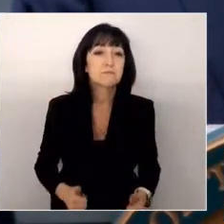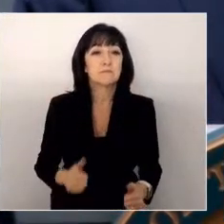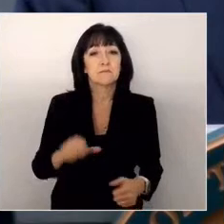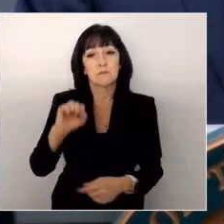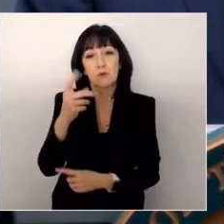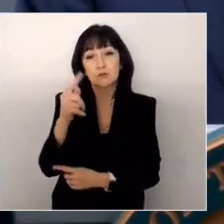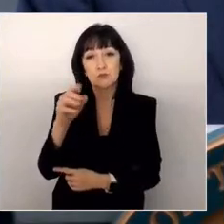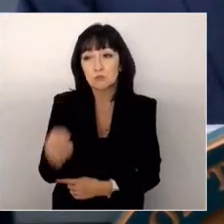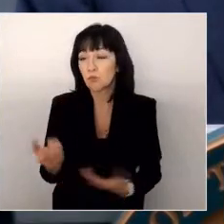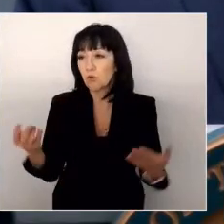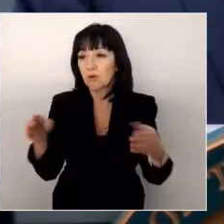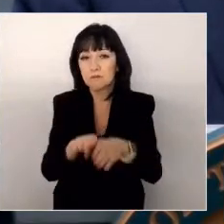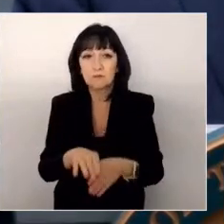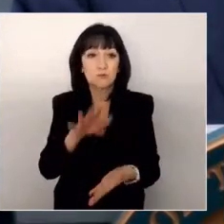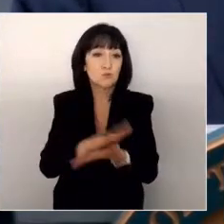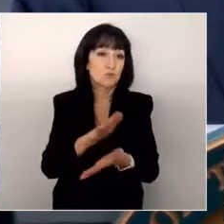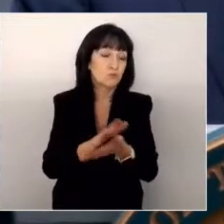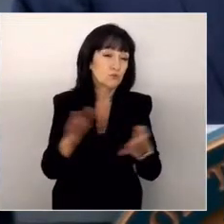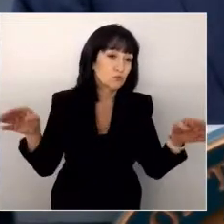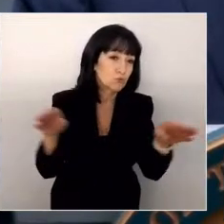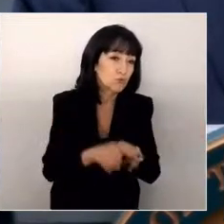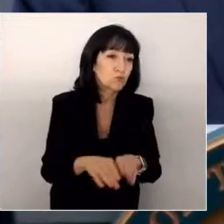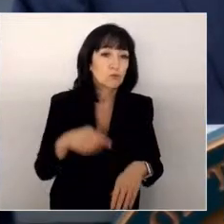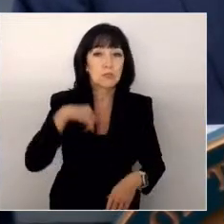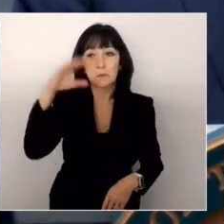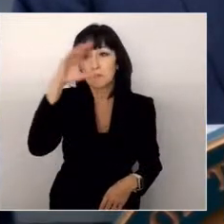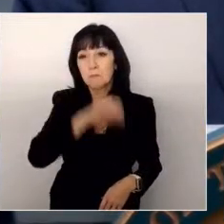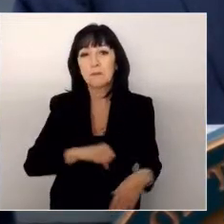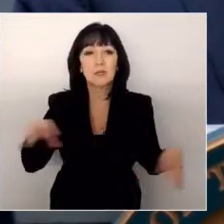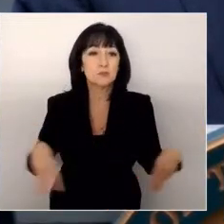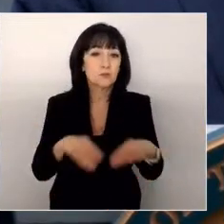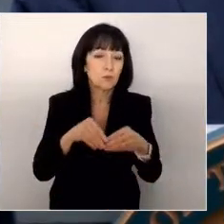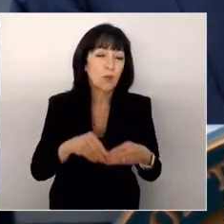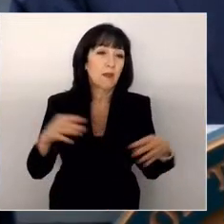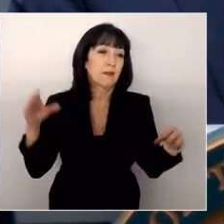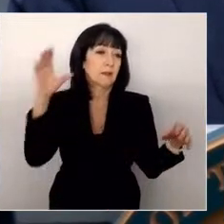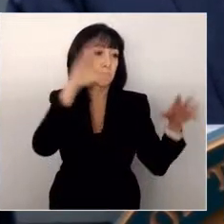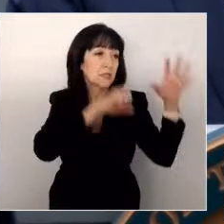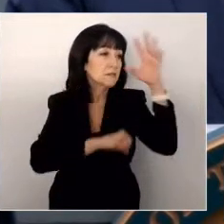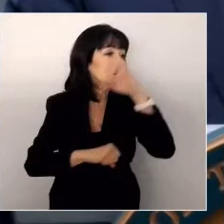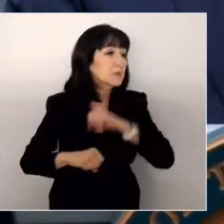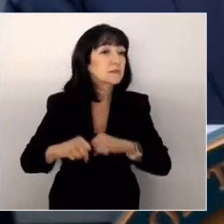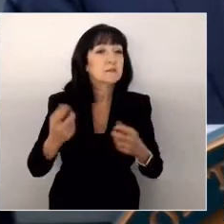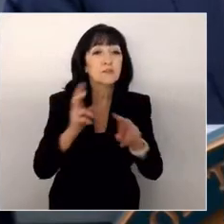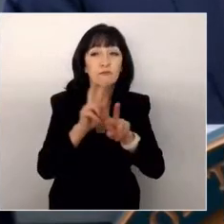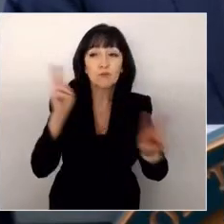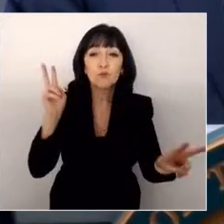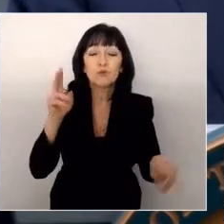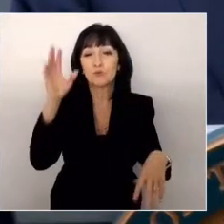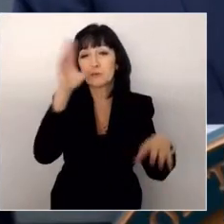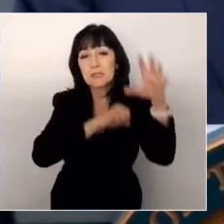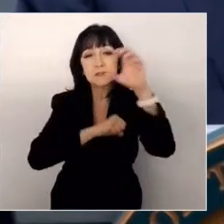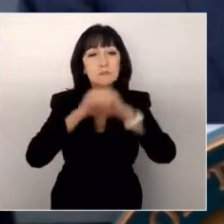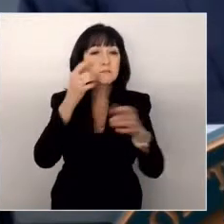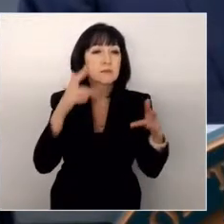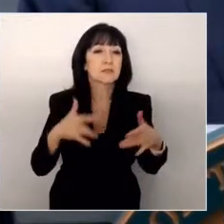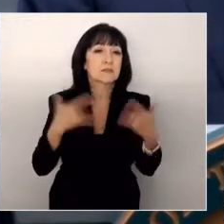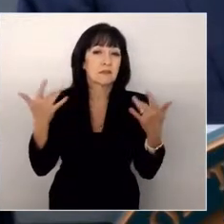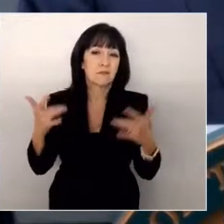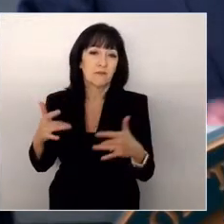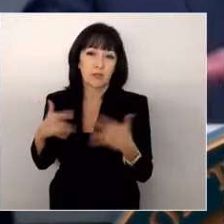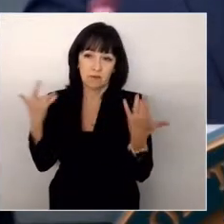weddings, and funerals. Every one of us has experienced some type of loss during this